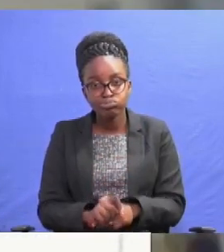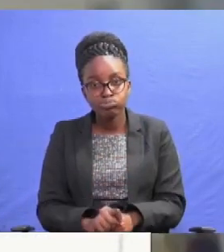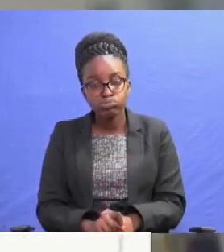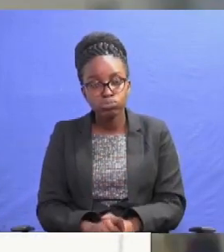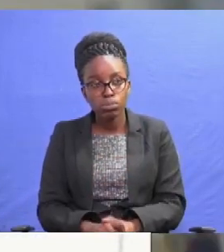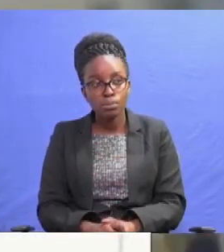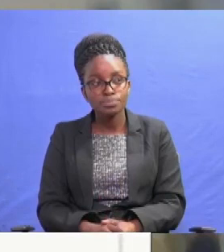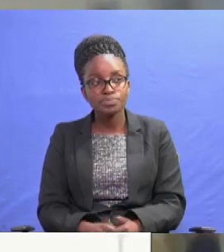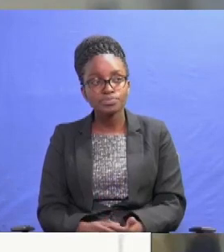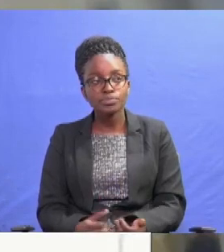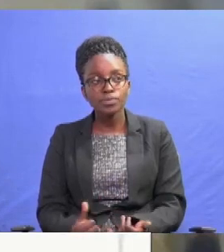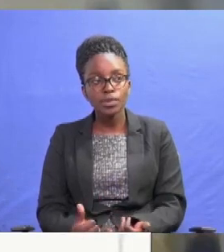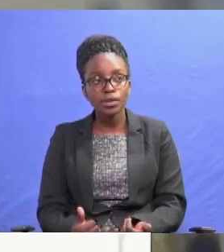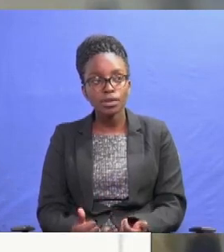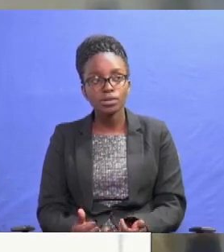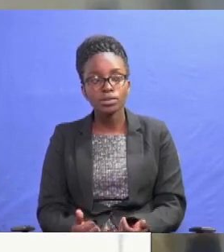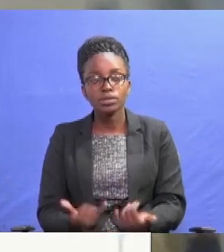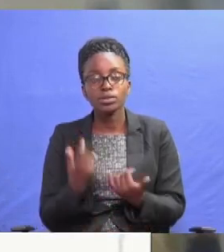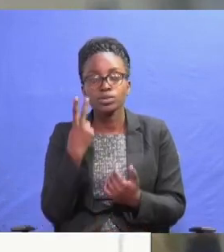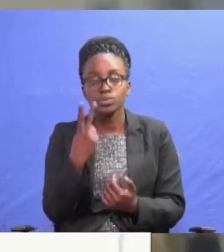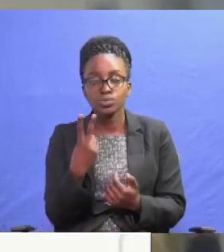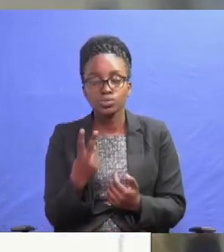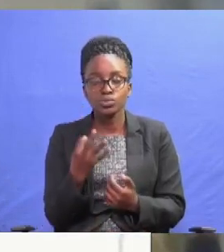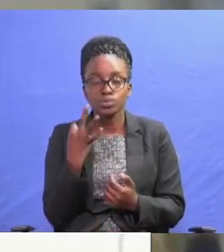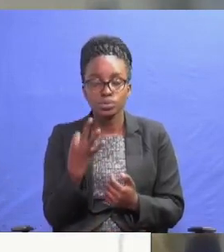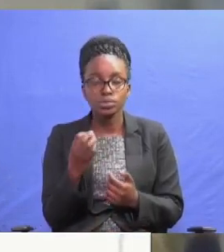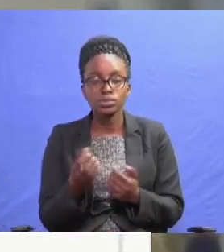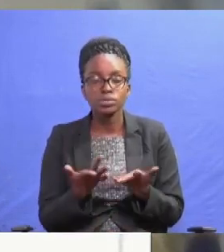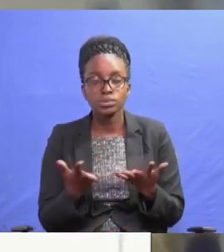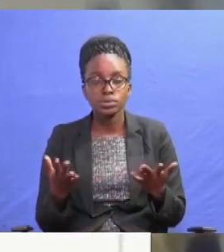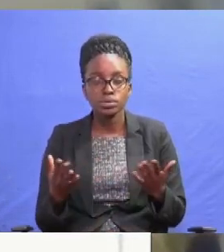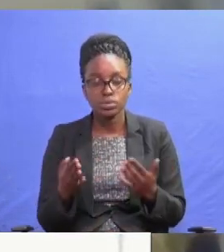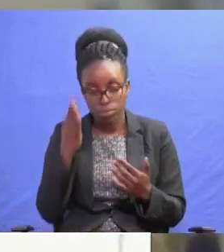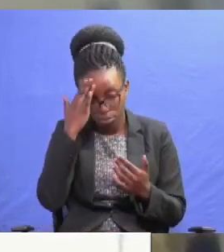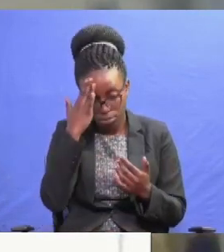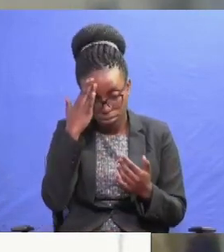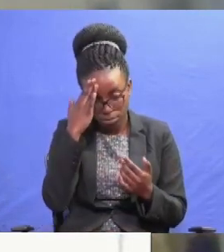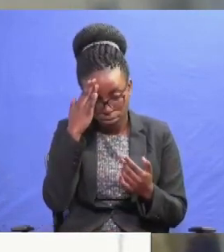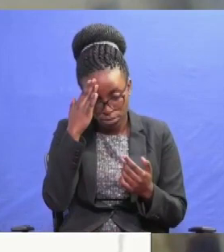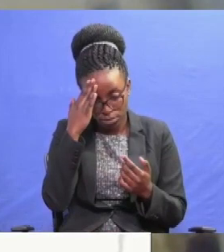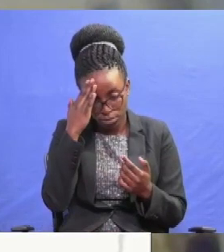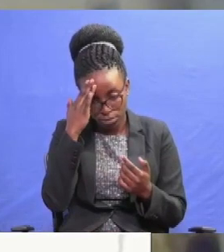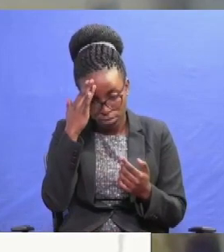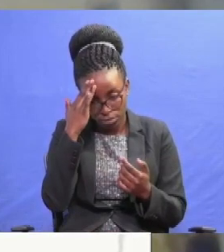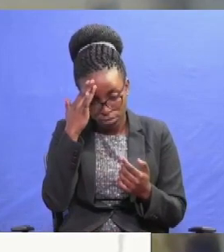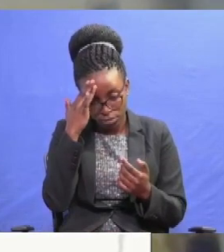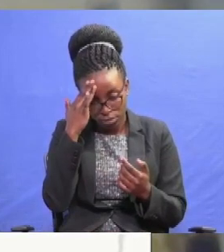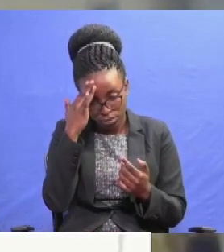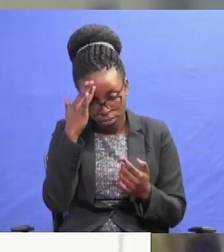Yeah, there are two or three things we need to know. One is that